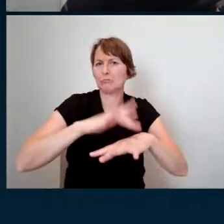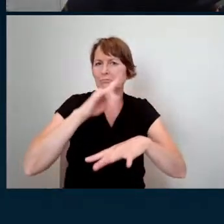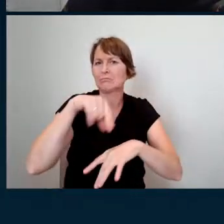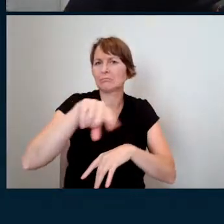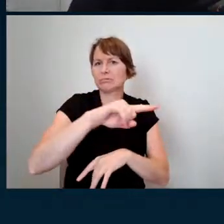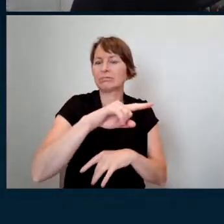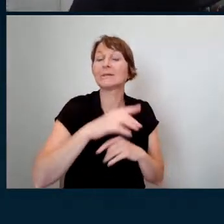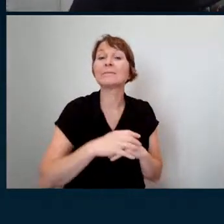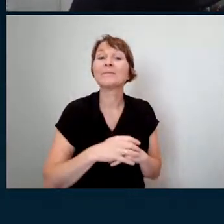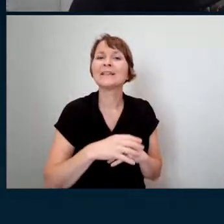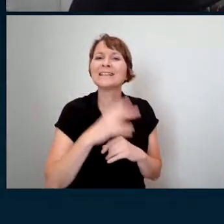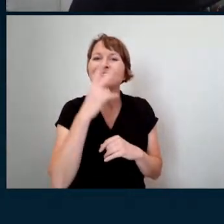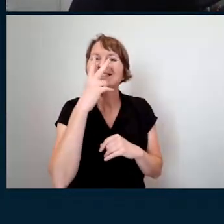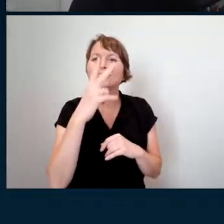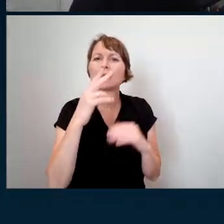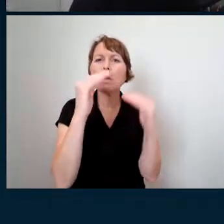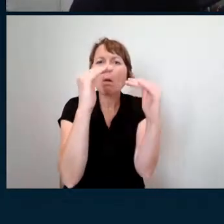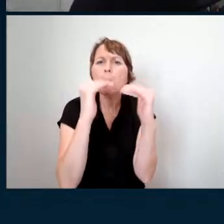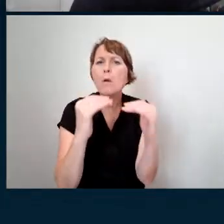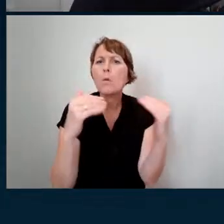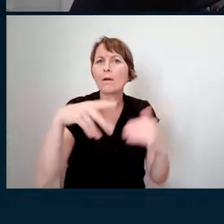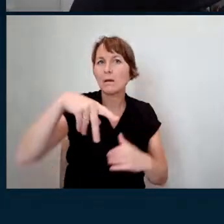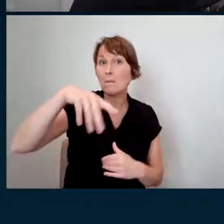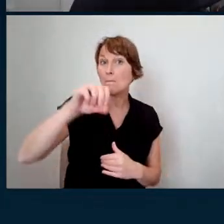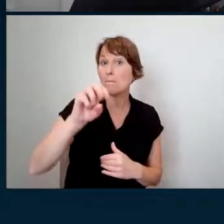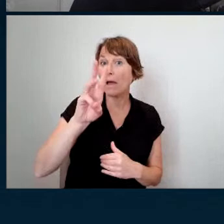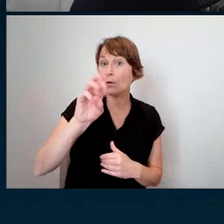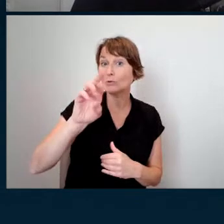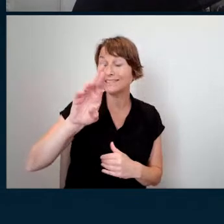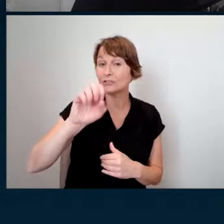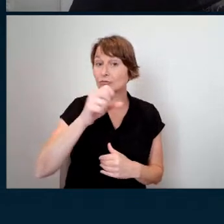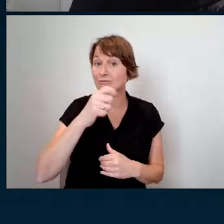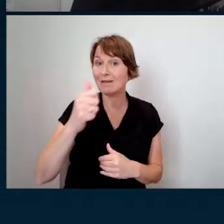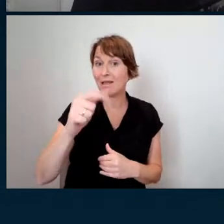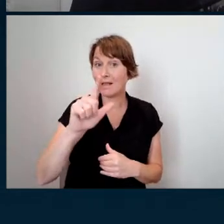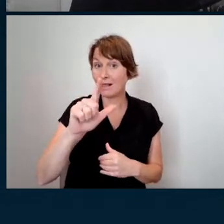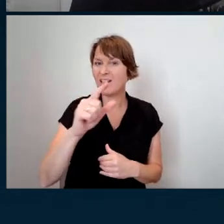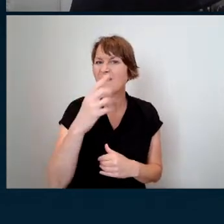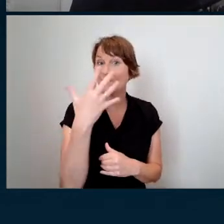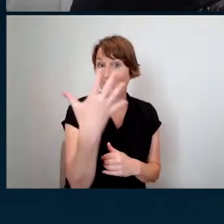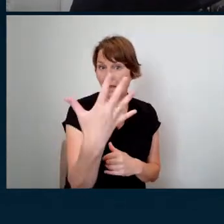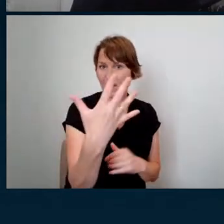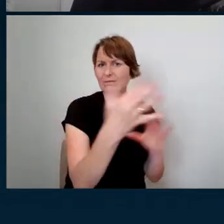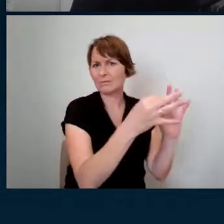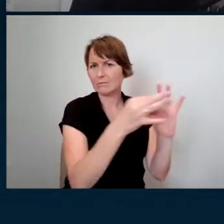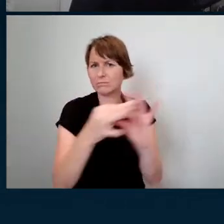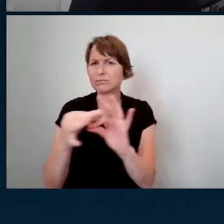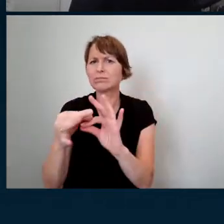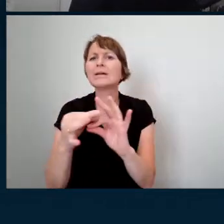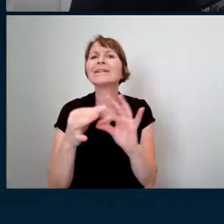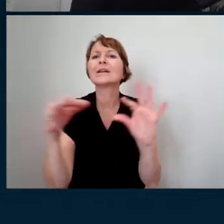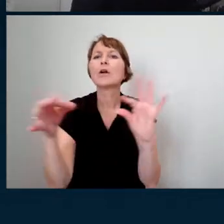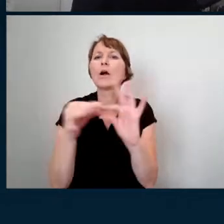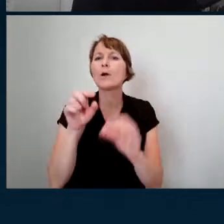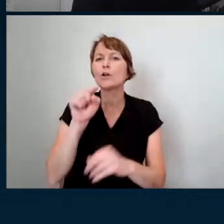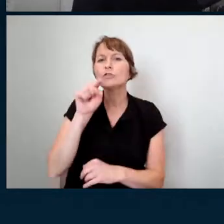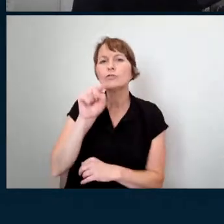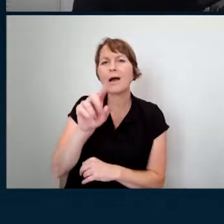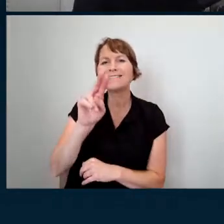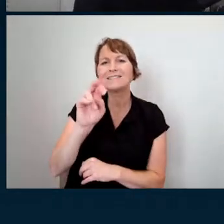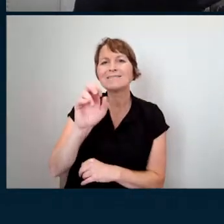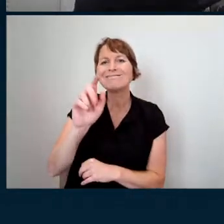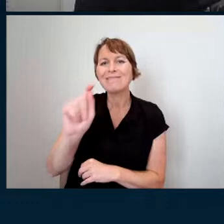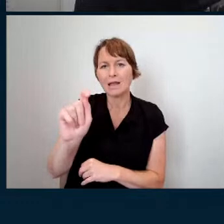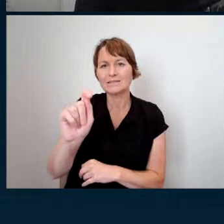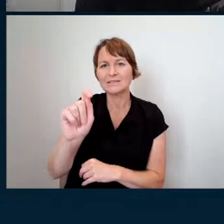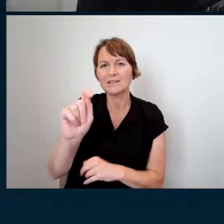PowerShell 5, which is based on the .NET framework. And this is what we now call Windows